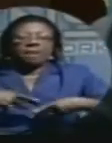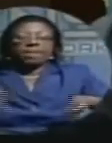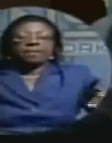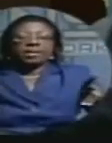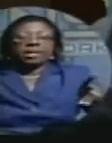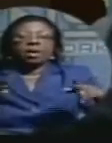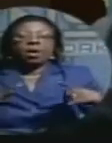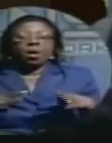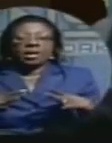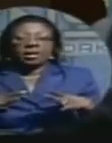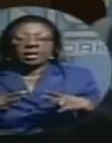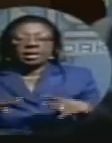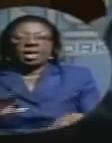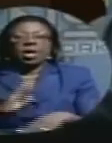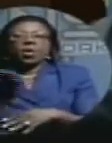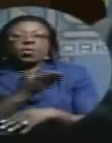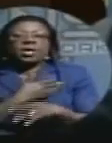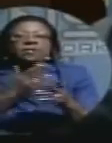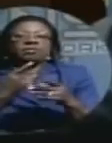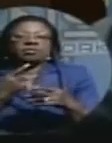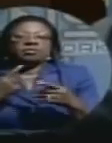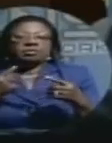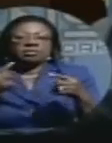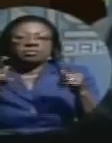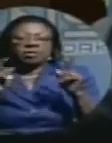tended not to see the importance